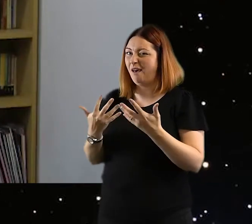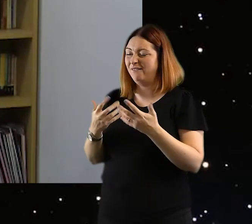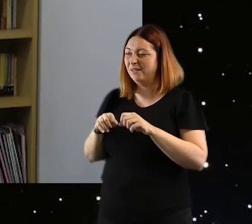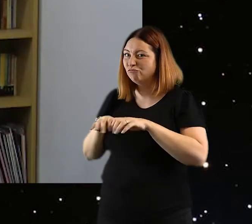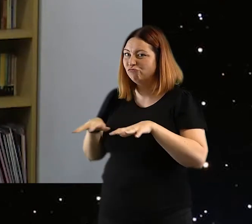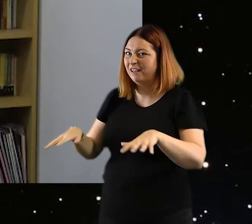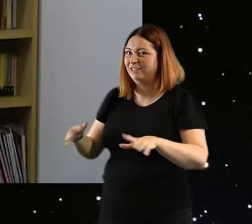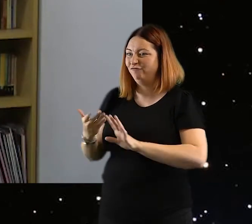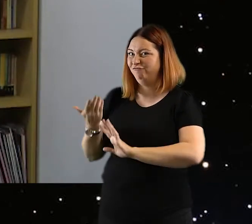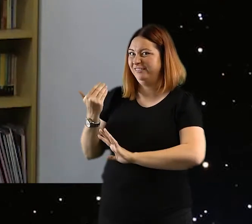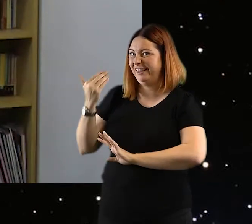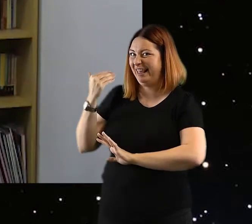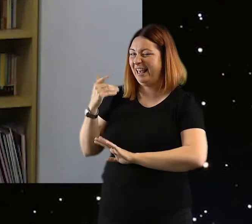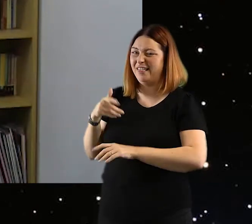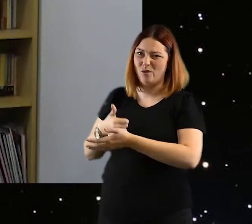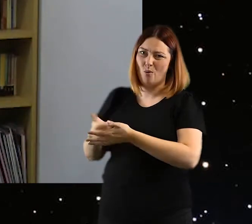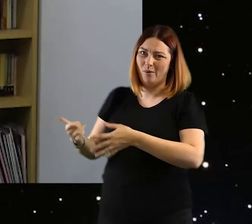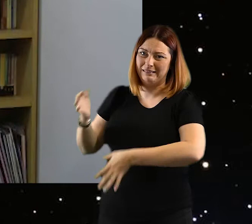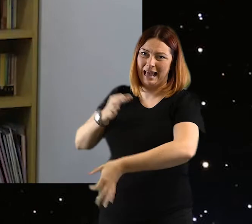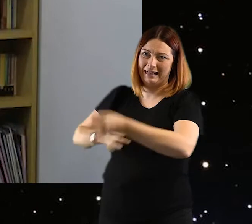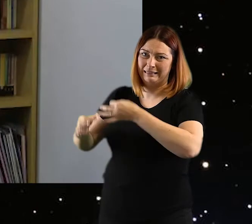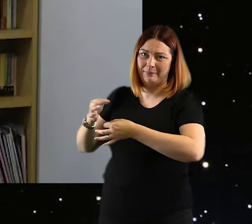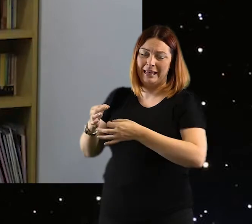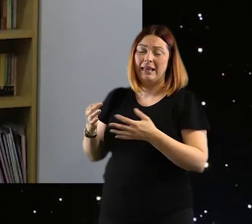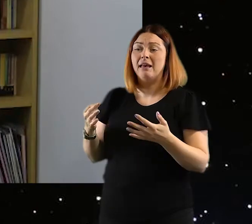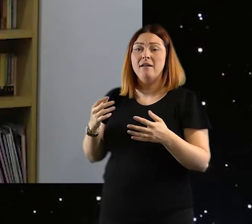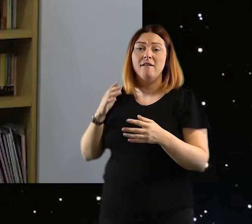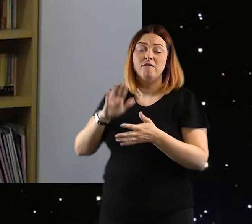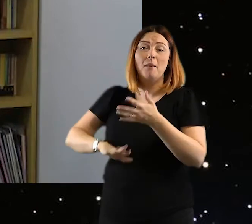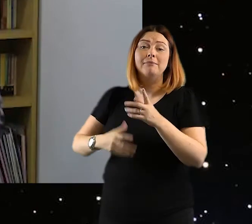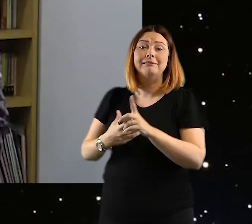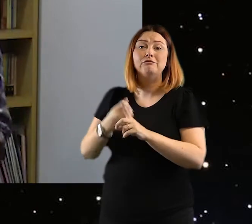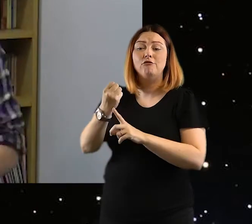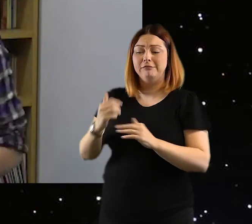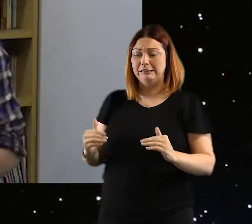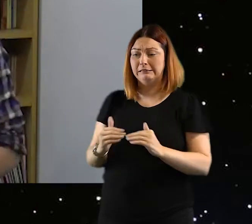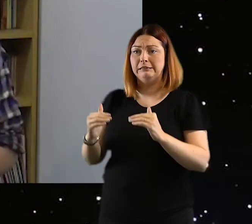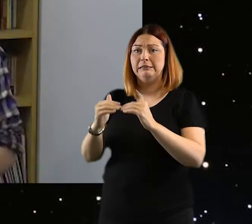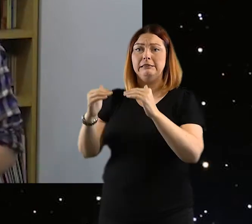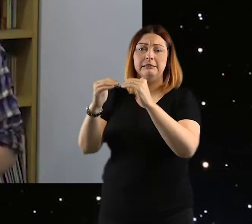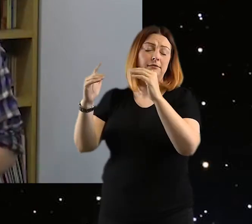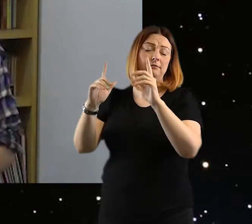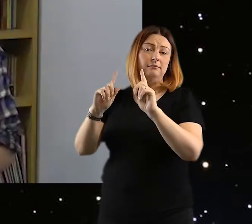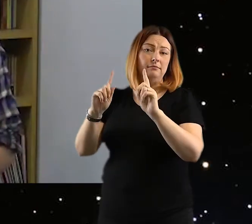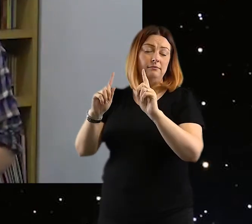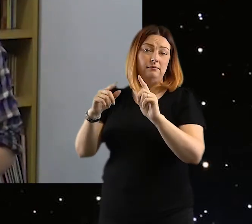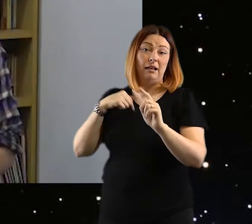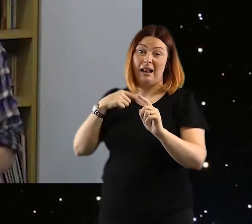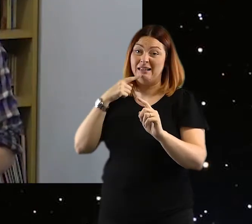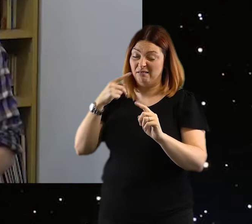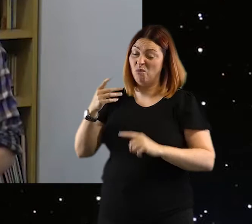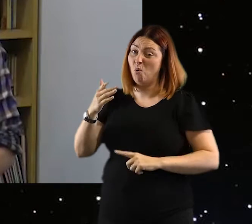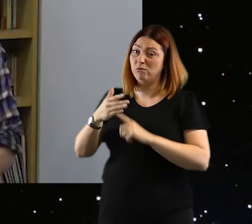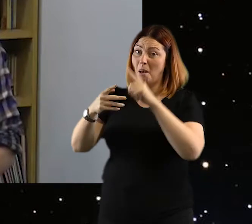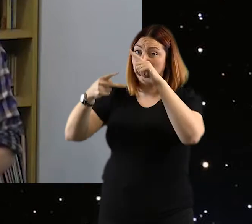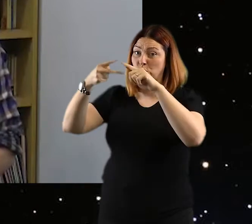question I've been doing a bit of press over the past couple of days, and the question people always have been asking me is, where does this rank in terms of discoveries? And I've said it